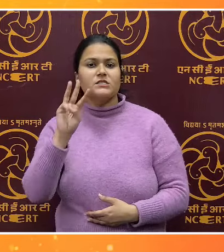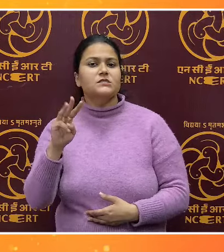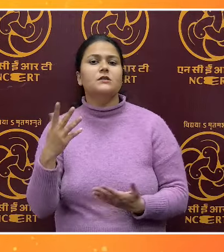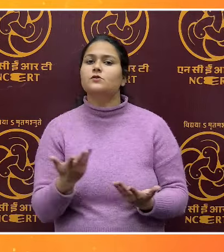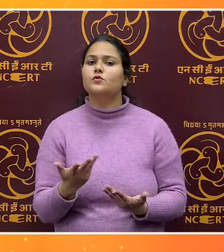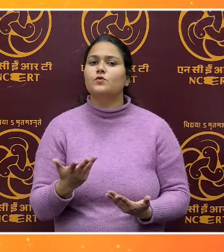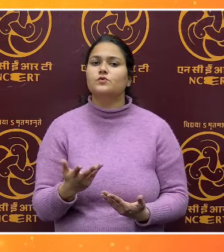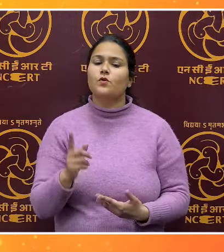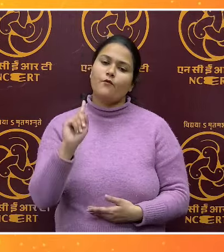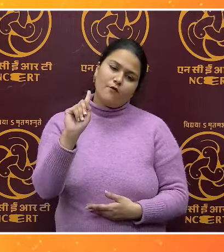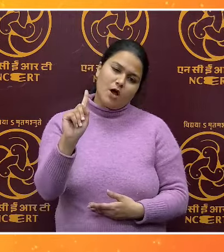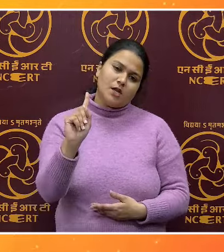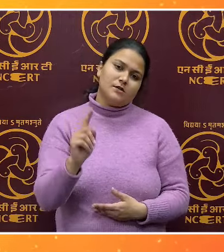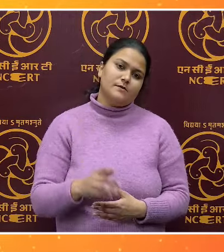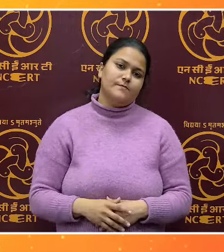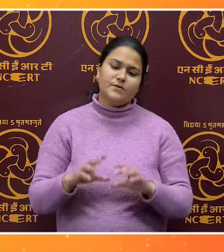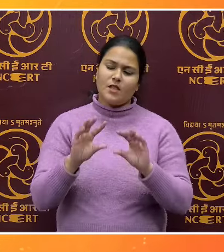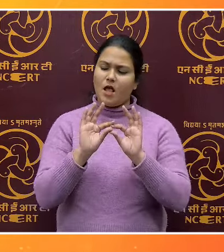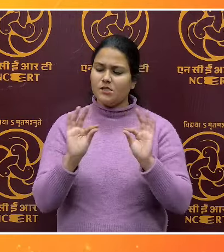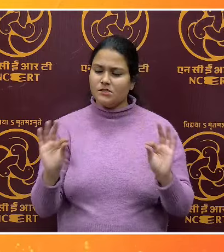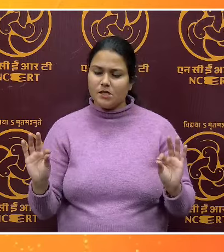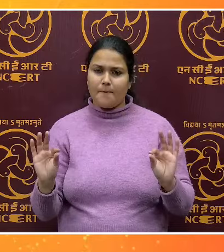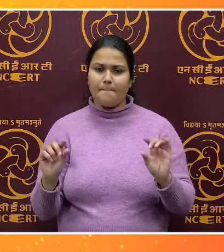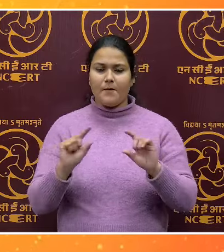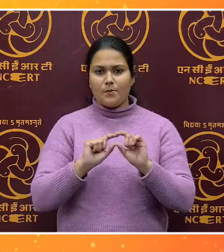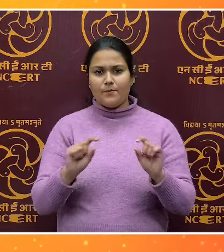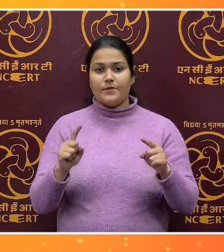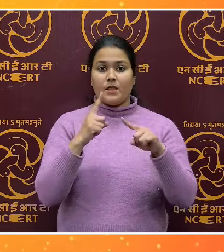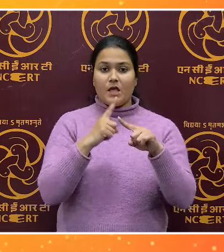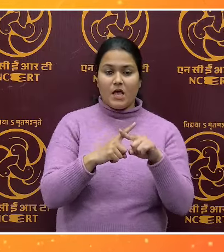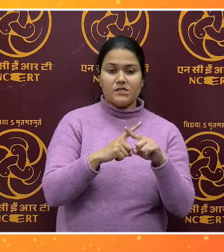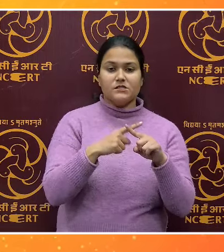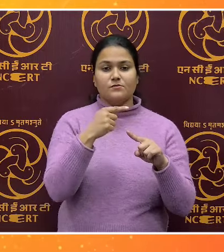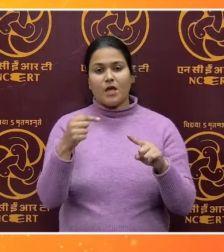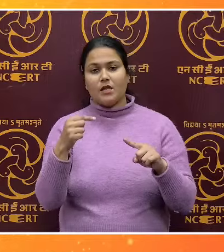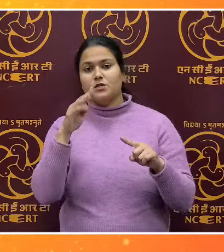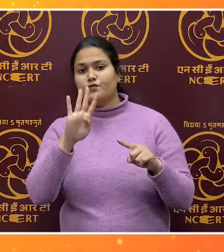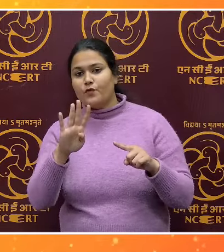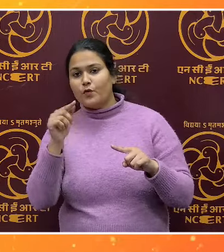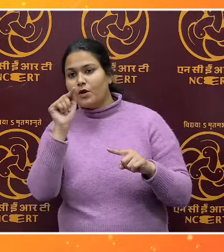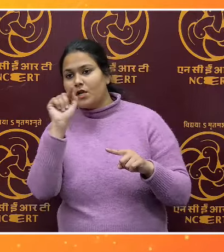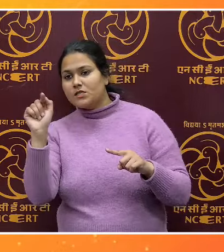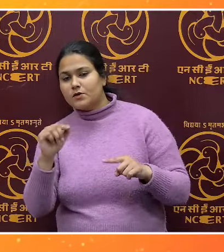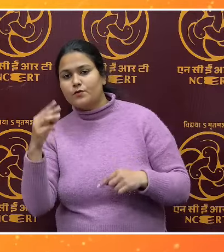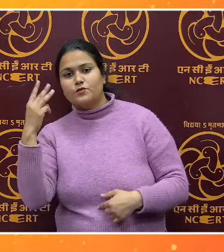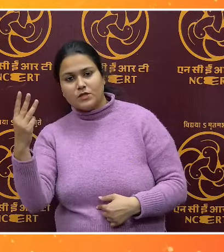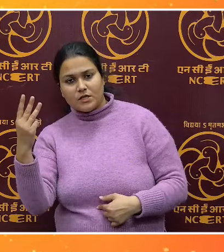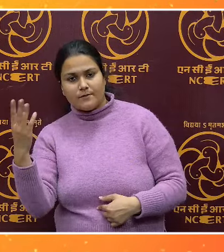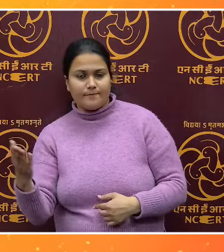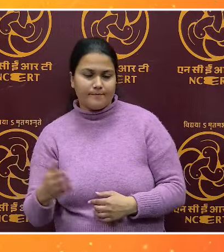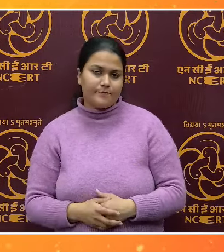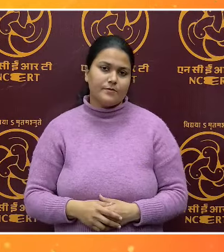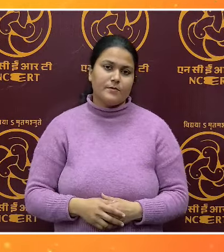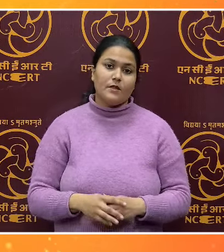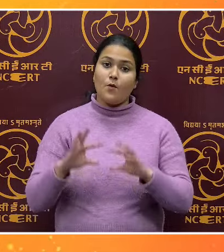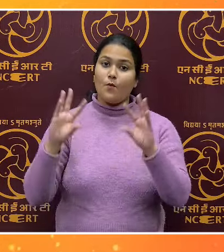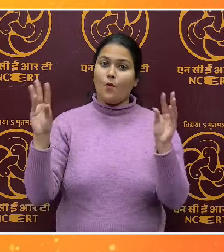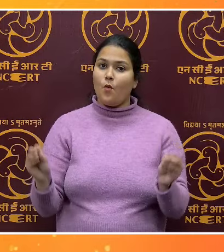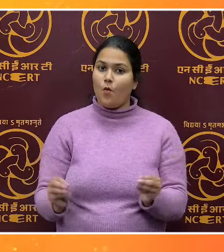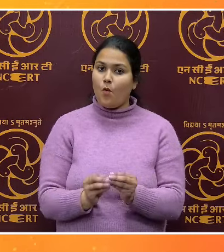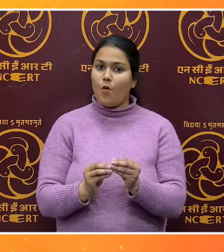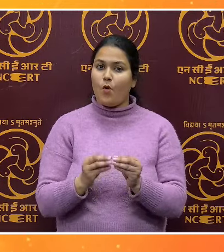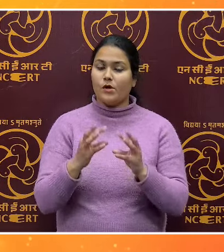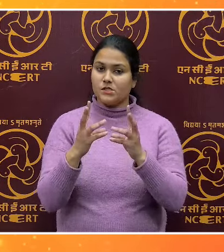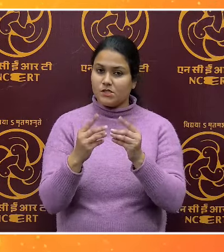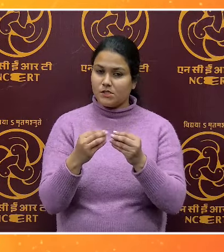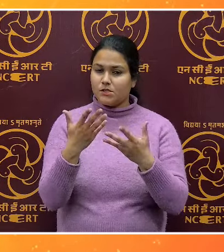We can just make simple equation x minus 4 is equal to -3. In this complex, we are just calculating the oxidation